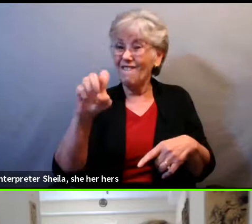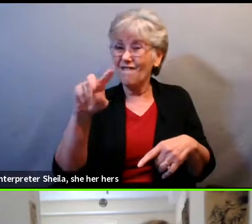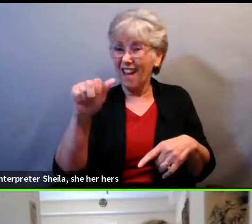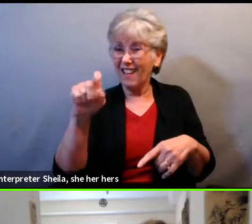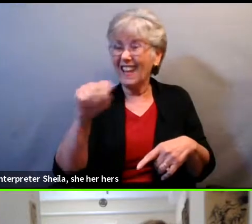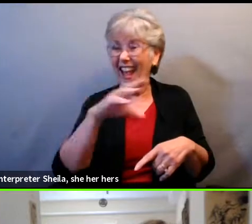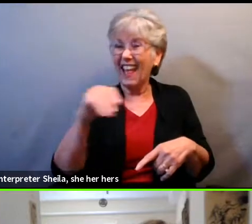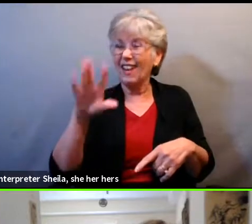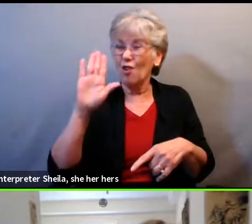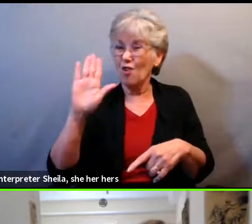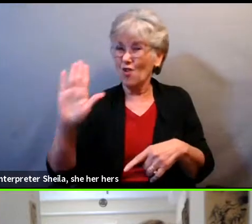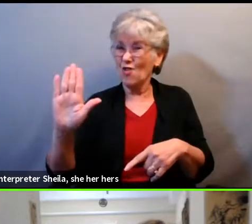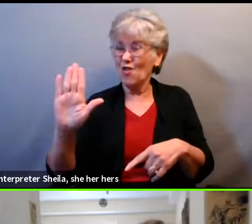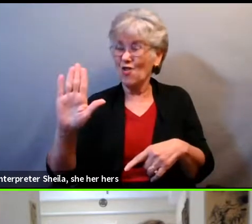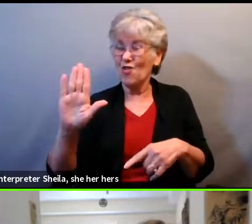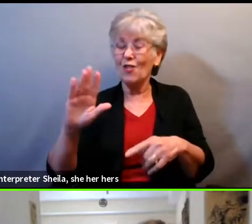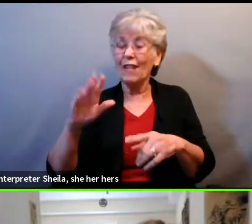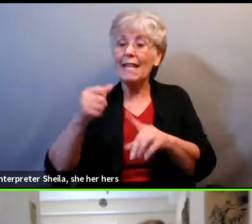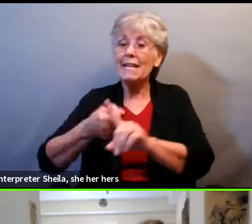is their work